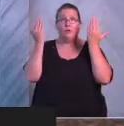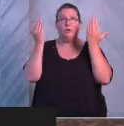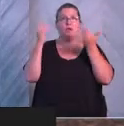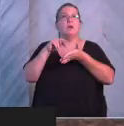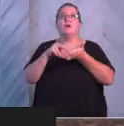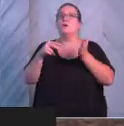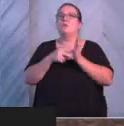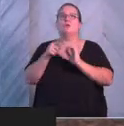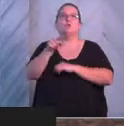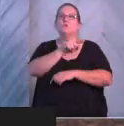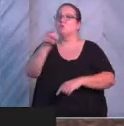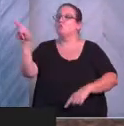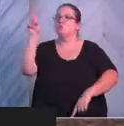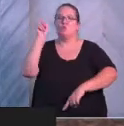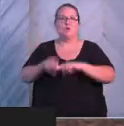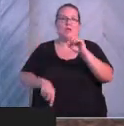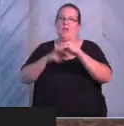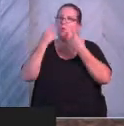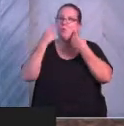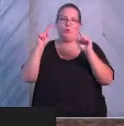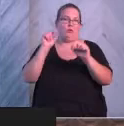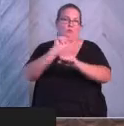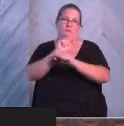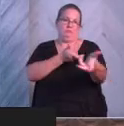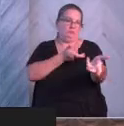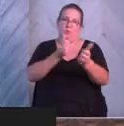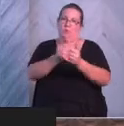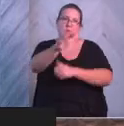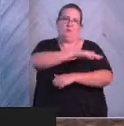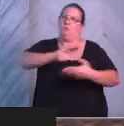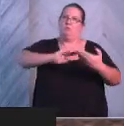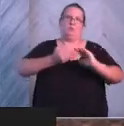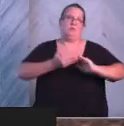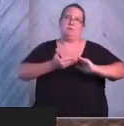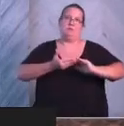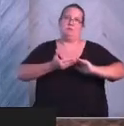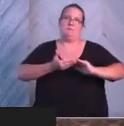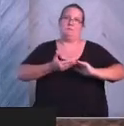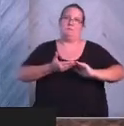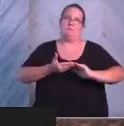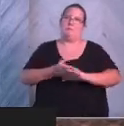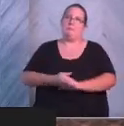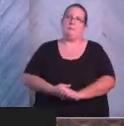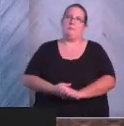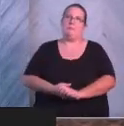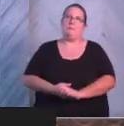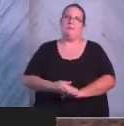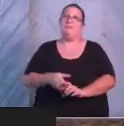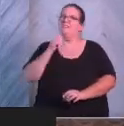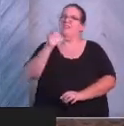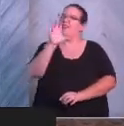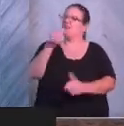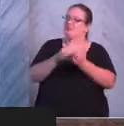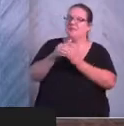not be able to work with those communities. how is it, and it isn't hundreds of millions, it's